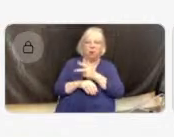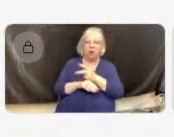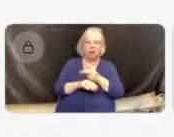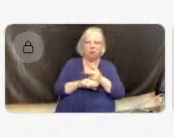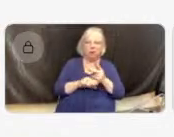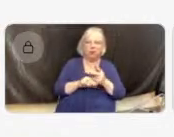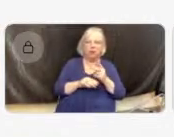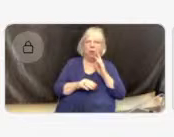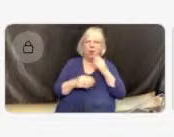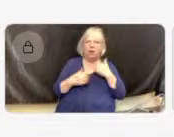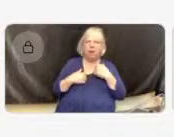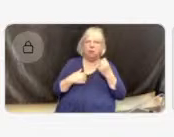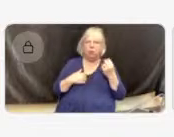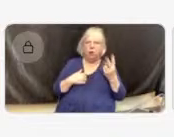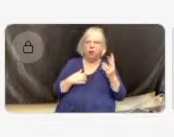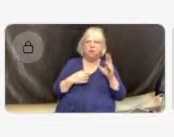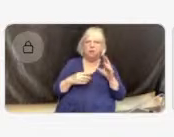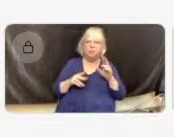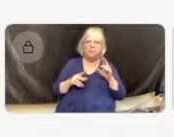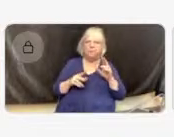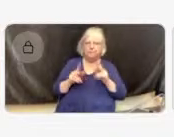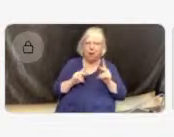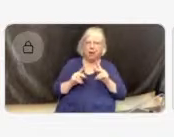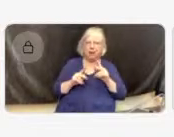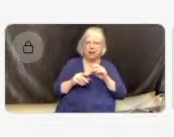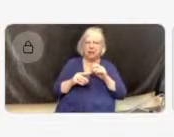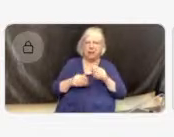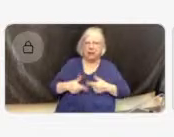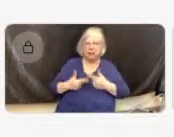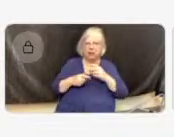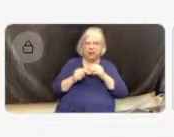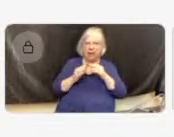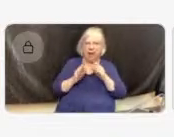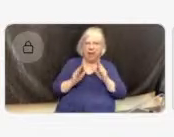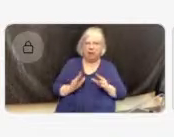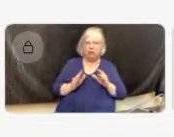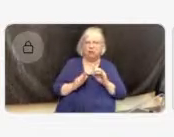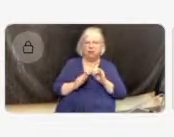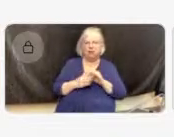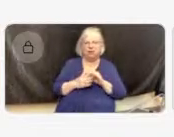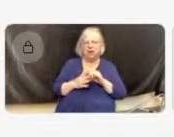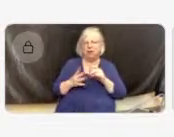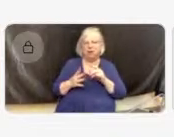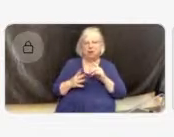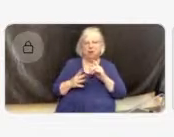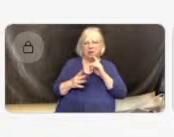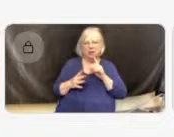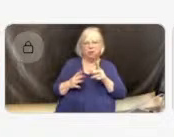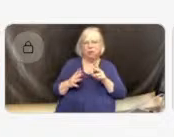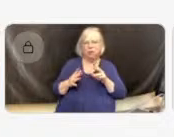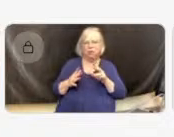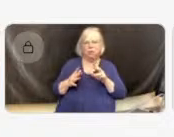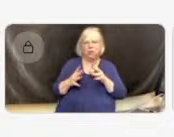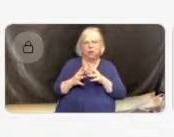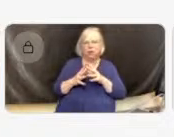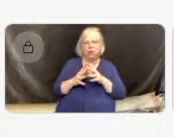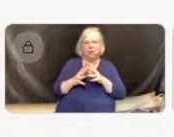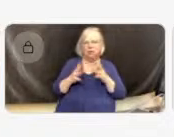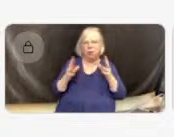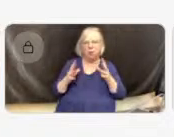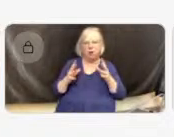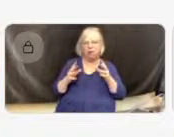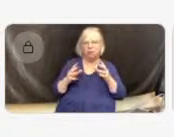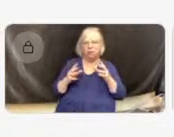12 bodies in that house, and it's gonna be so much wear on the minds of my neighbors and